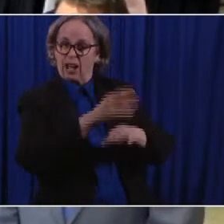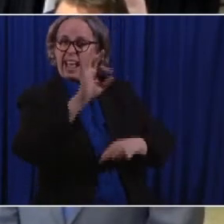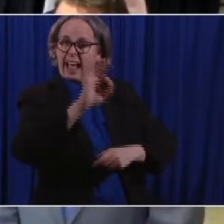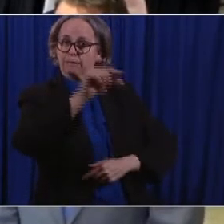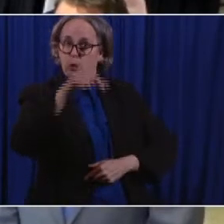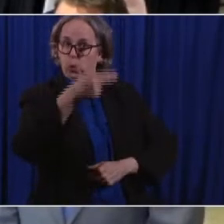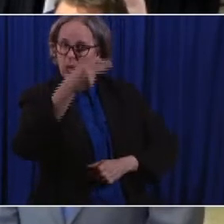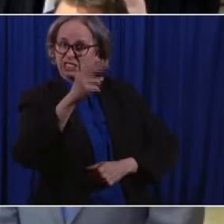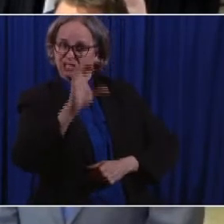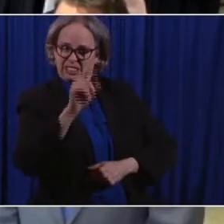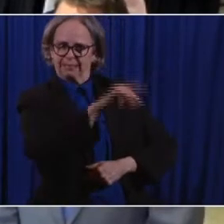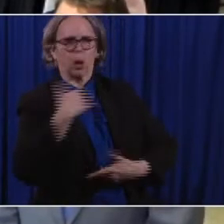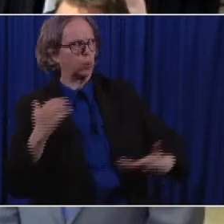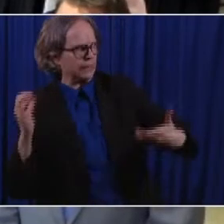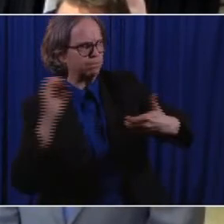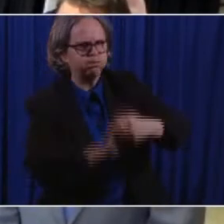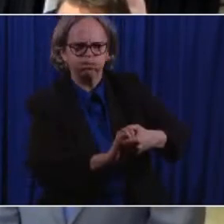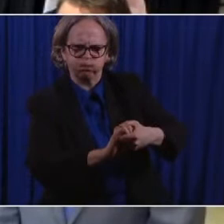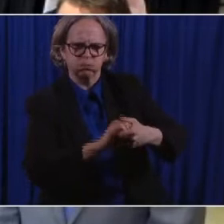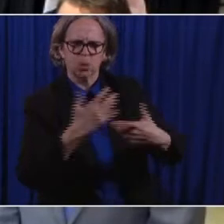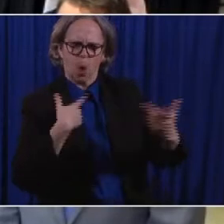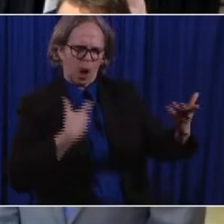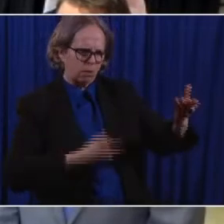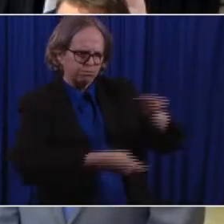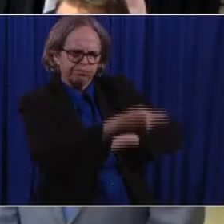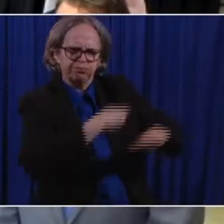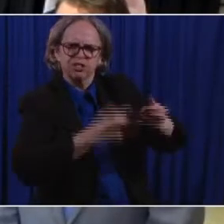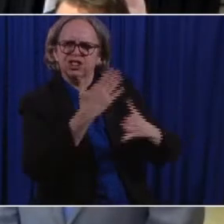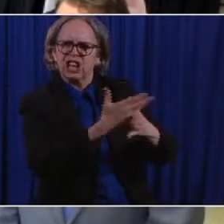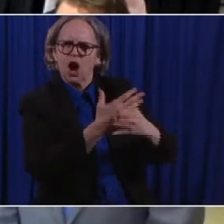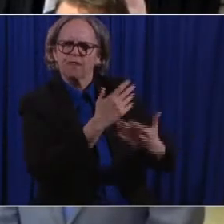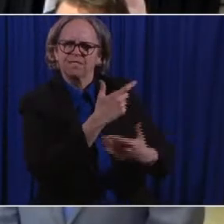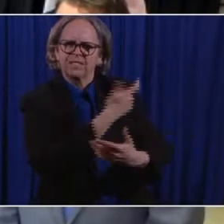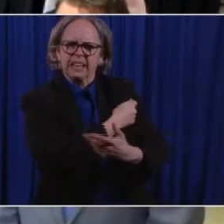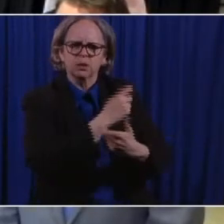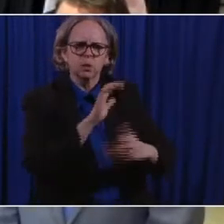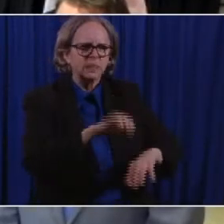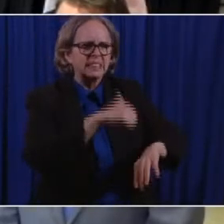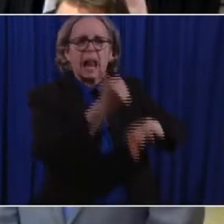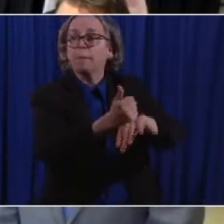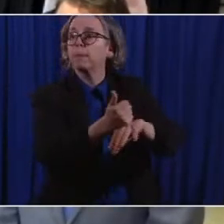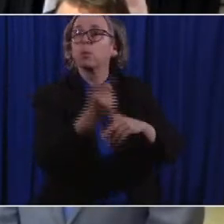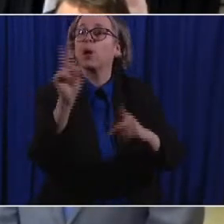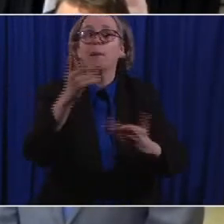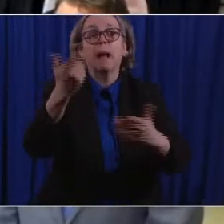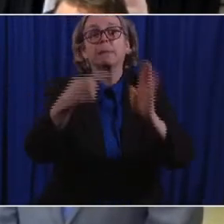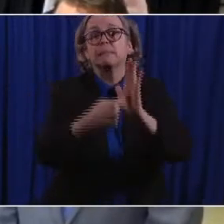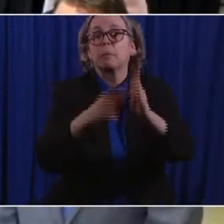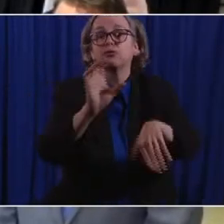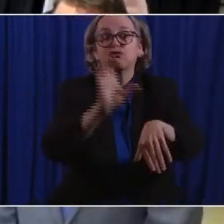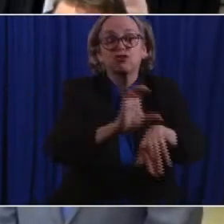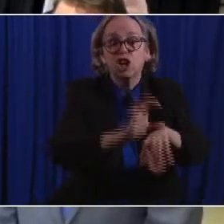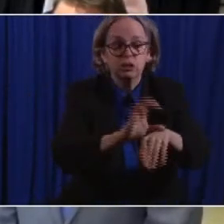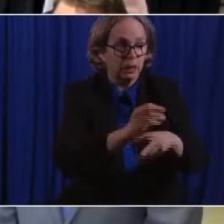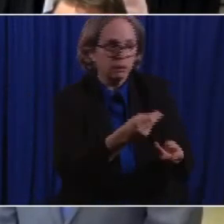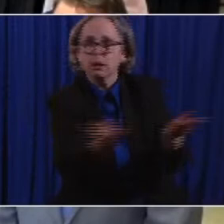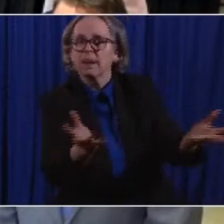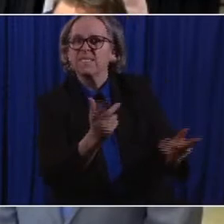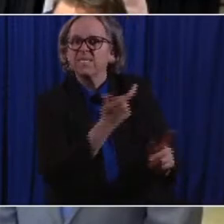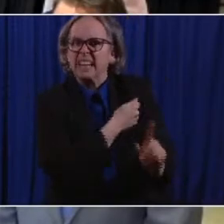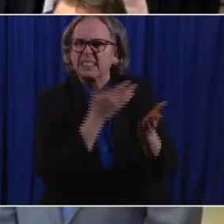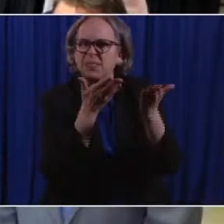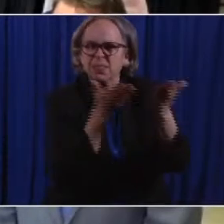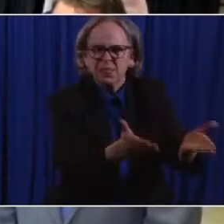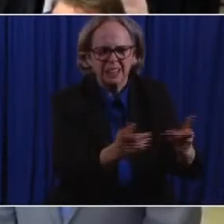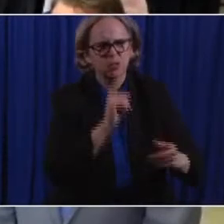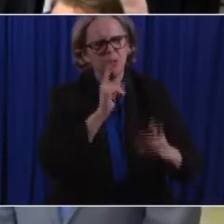into our churches and provide vaccines to many of our church communities that are predominantly African American. So those are just a few of the things we've been